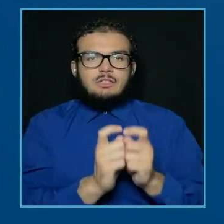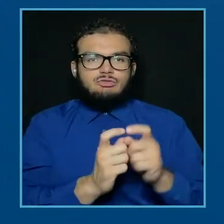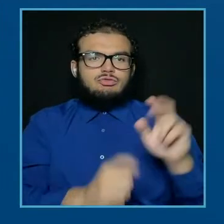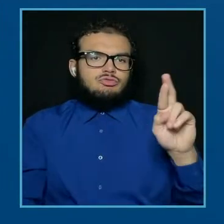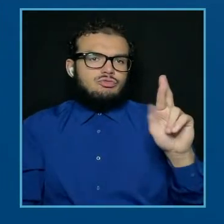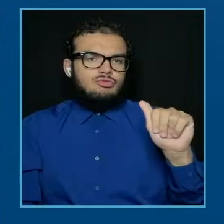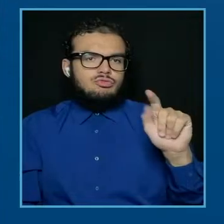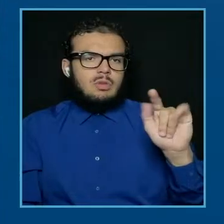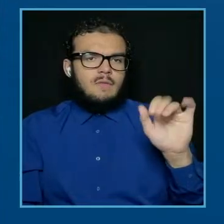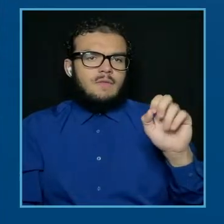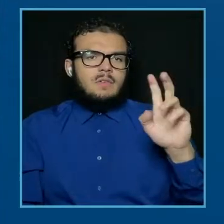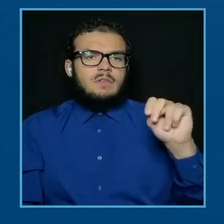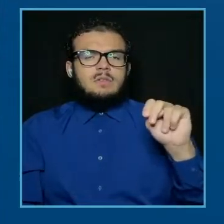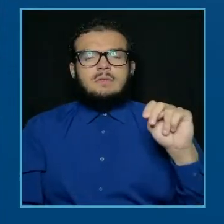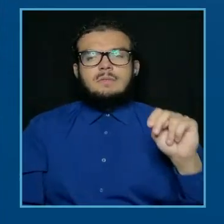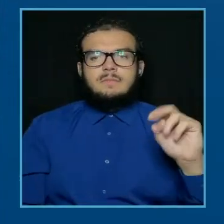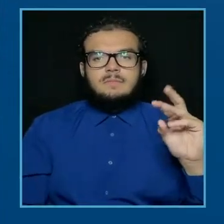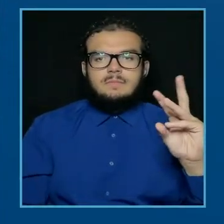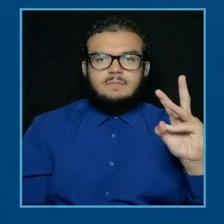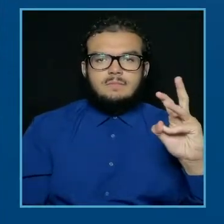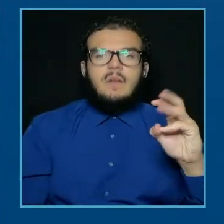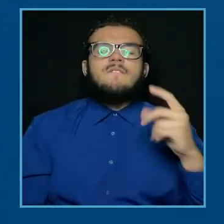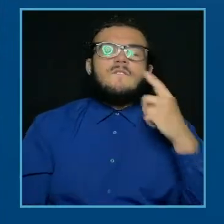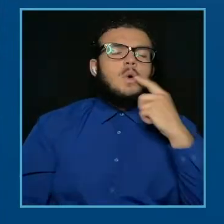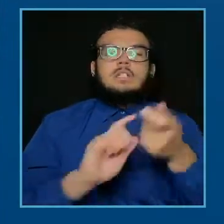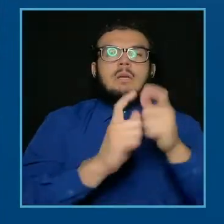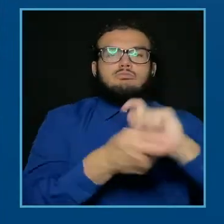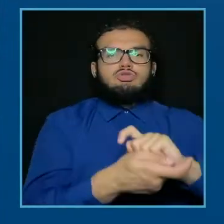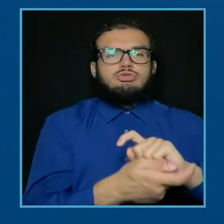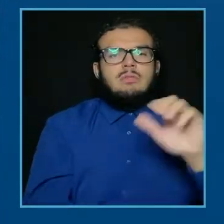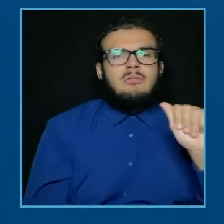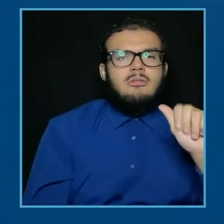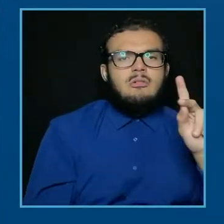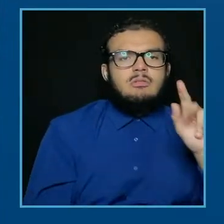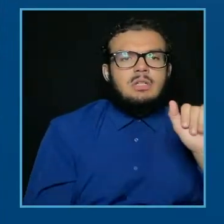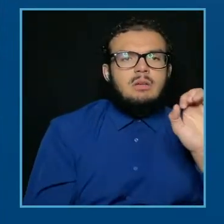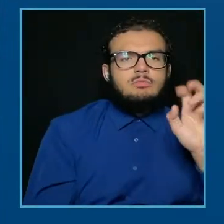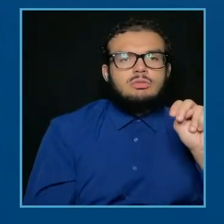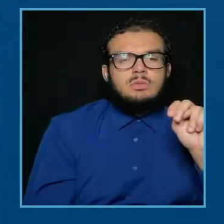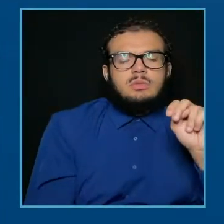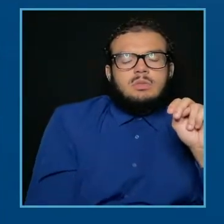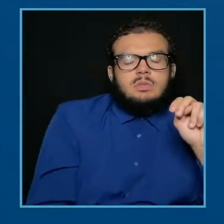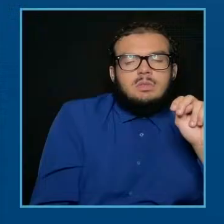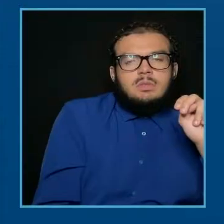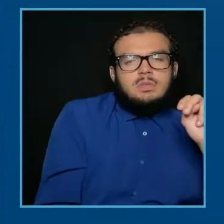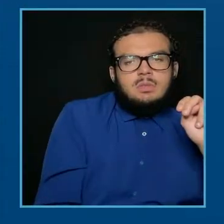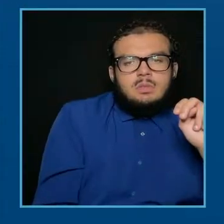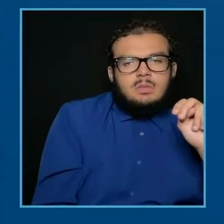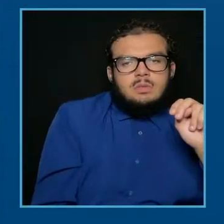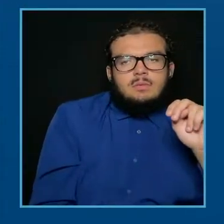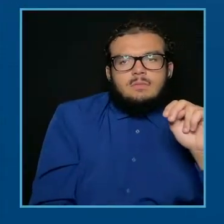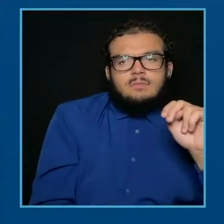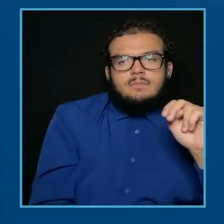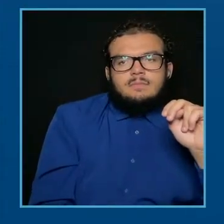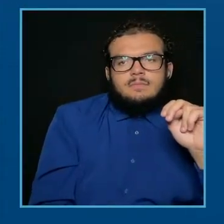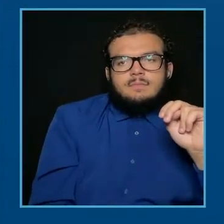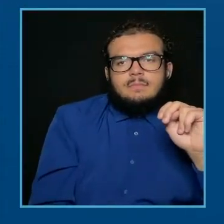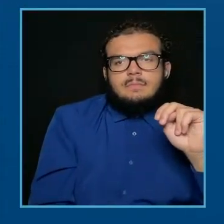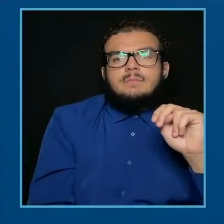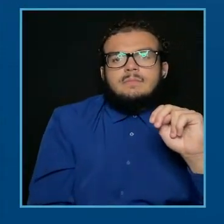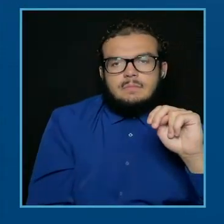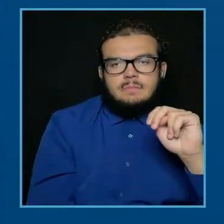and for adoption, and to the leadership, and